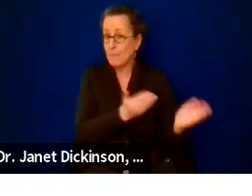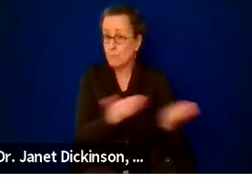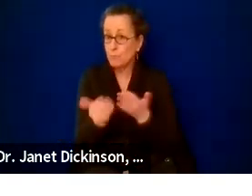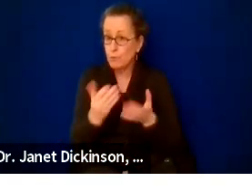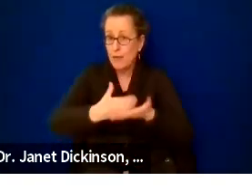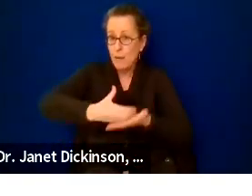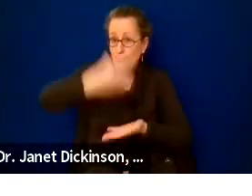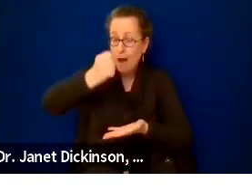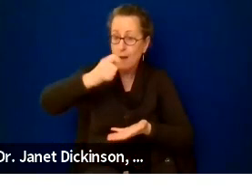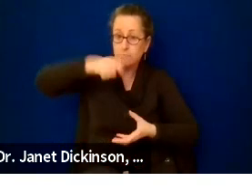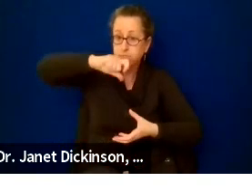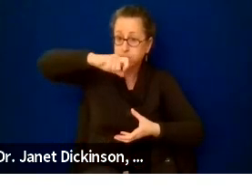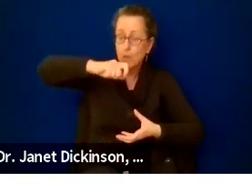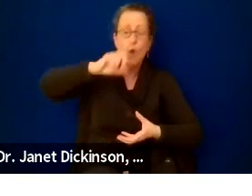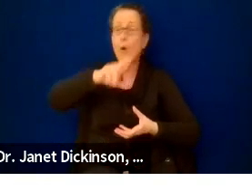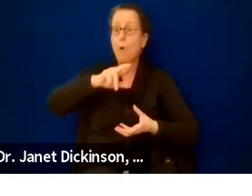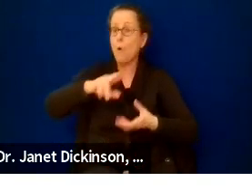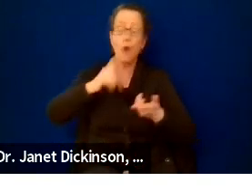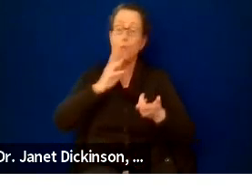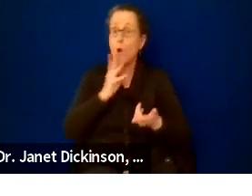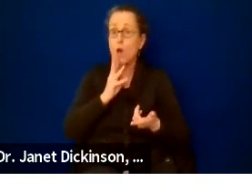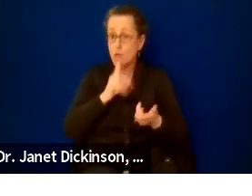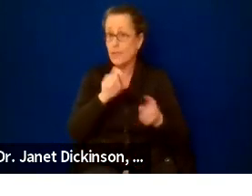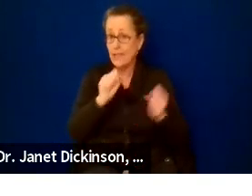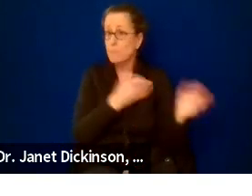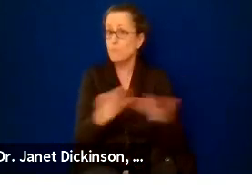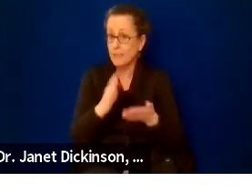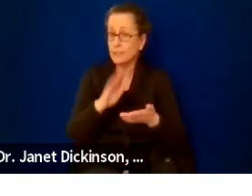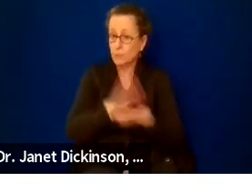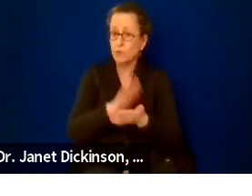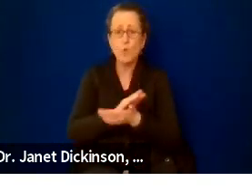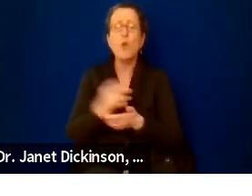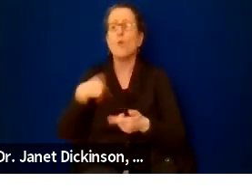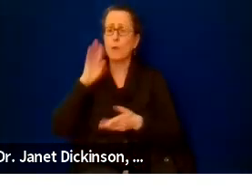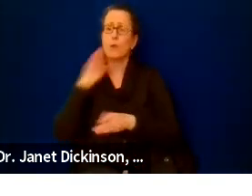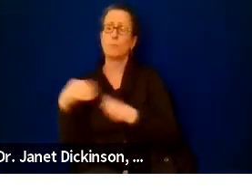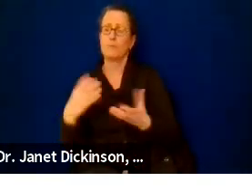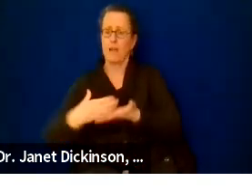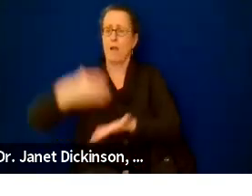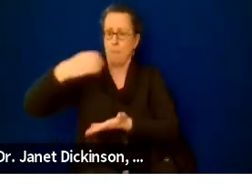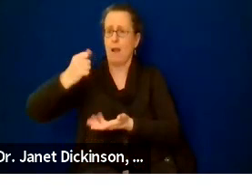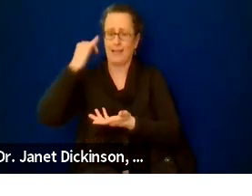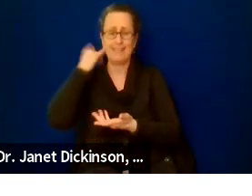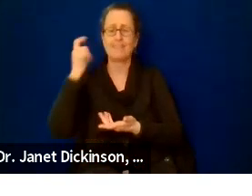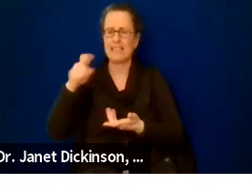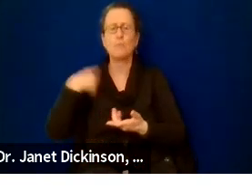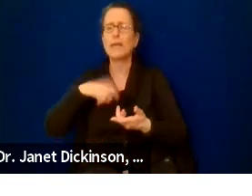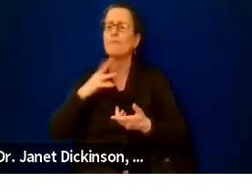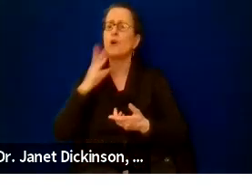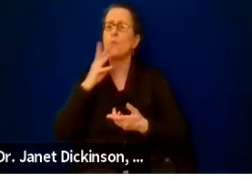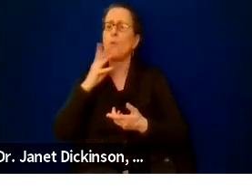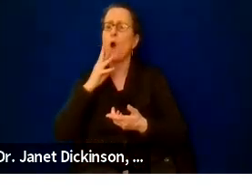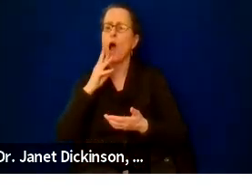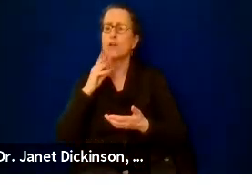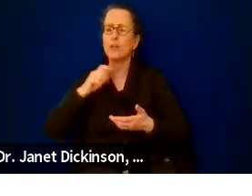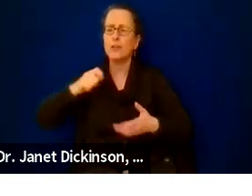have your child bring water with them to school, they certainly can in a bottle. And just to back up a little